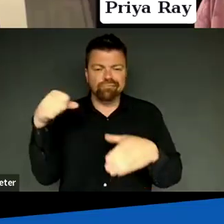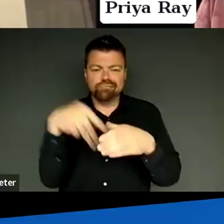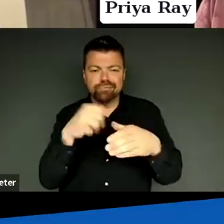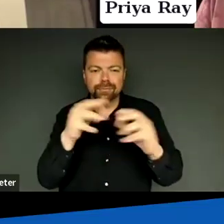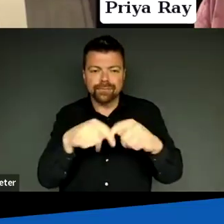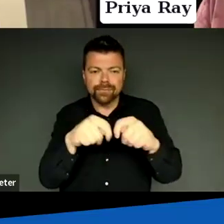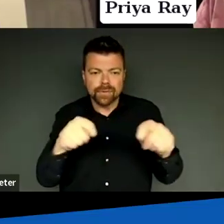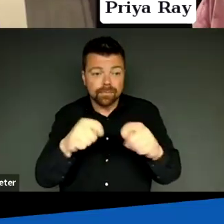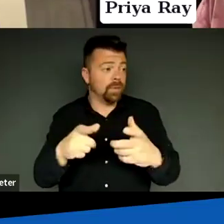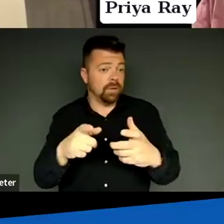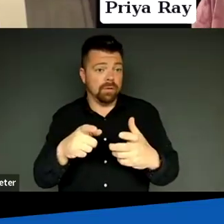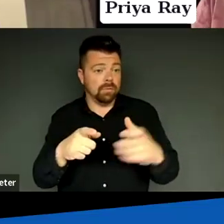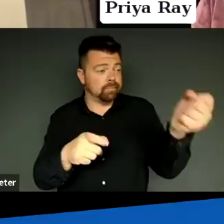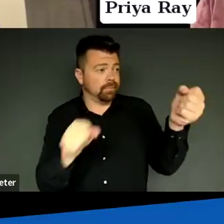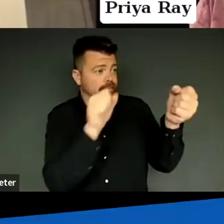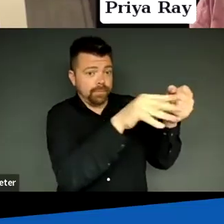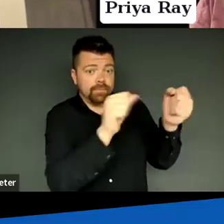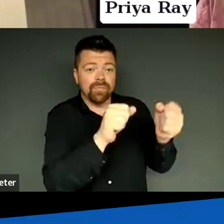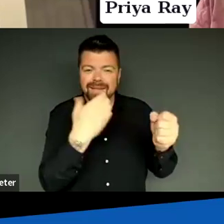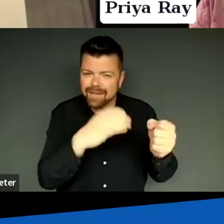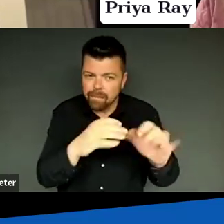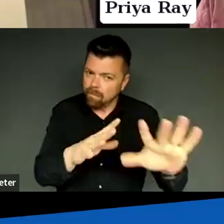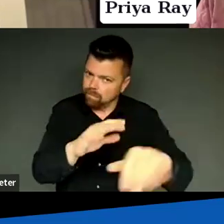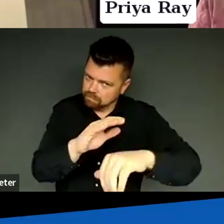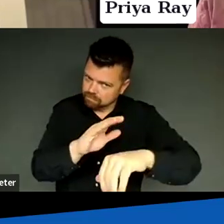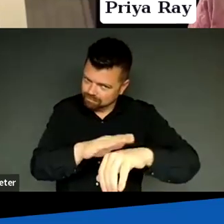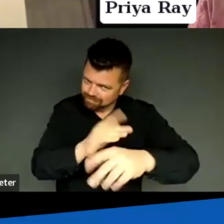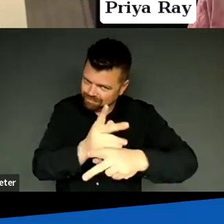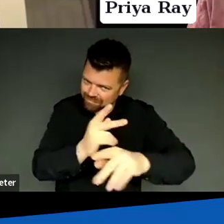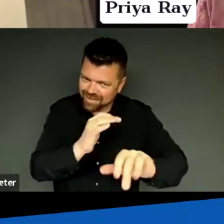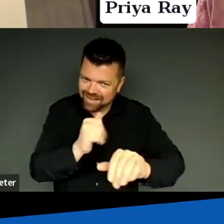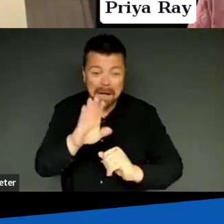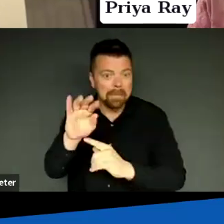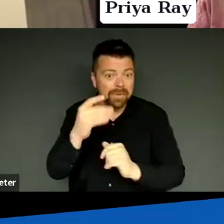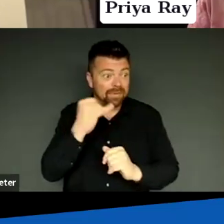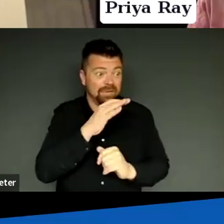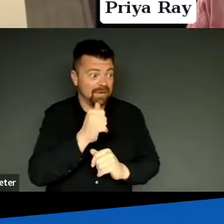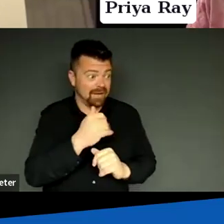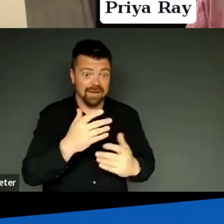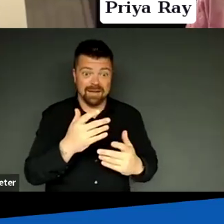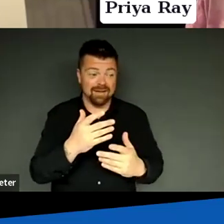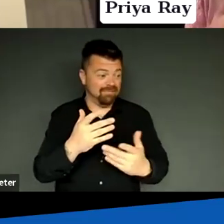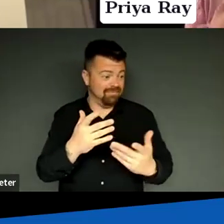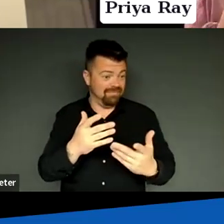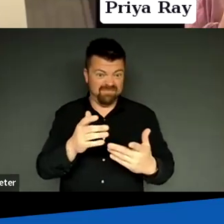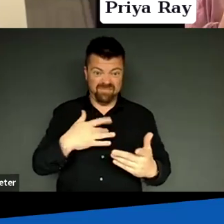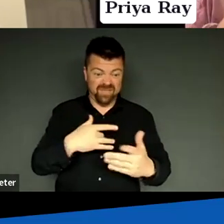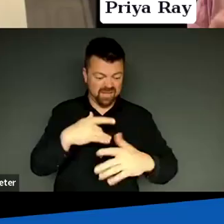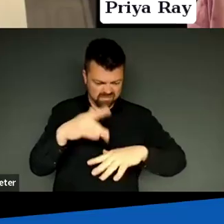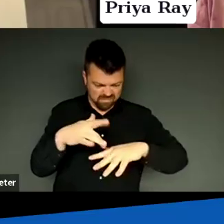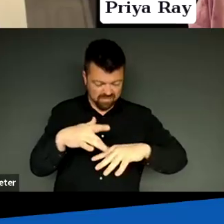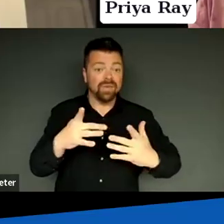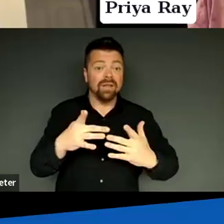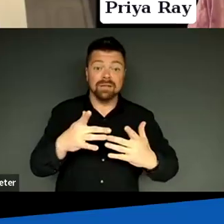that. And be careful, don't burn yourself, because if you don't have sensation, you might have something hot, which I have